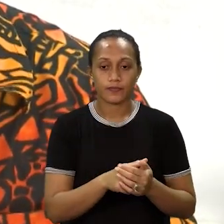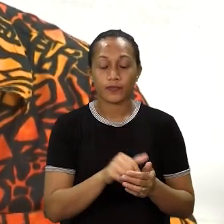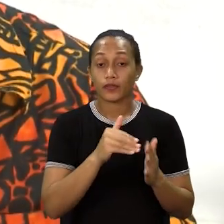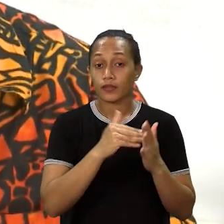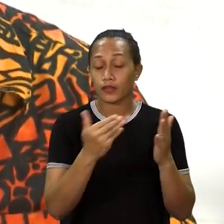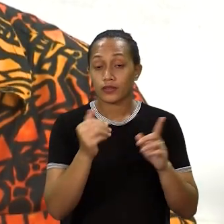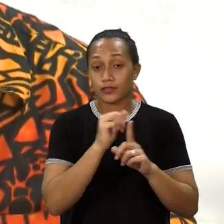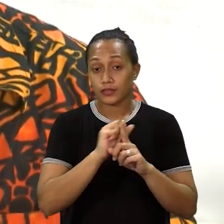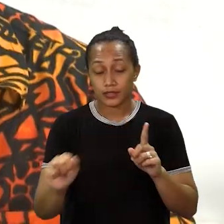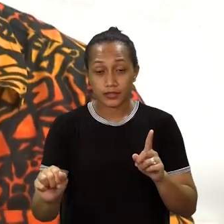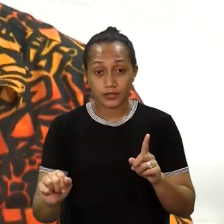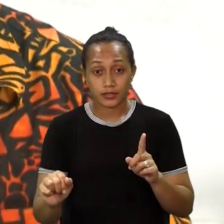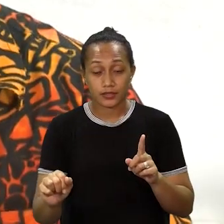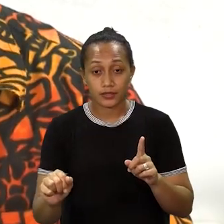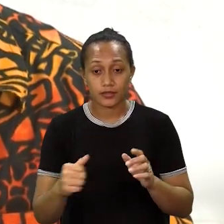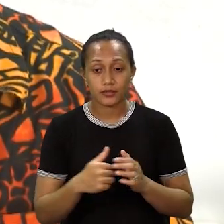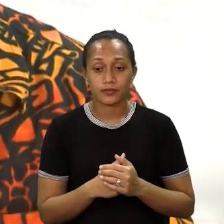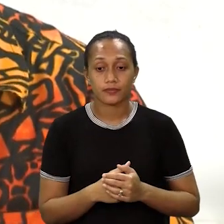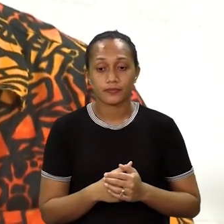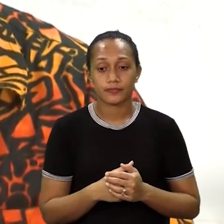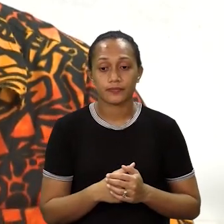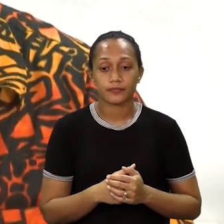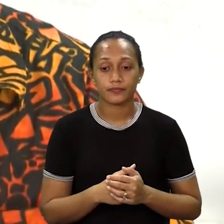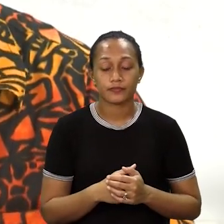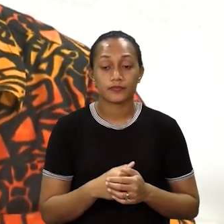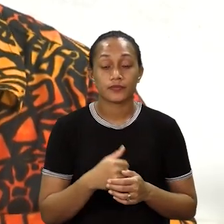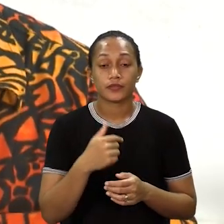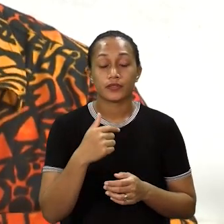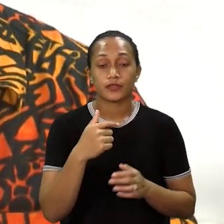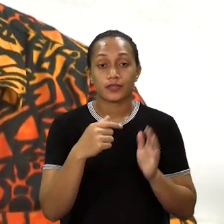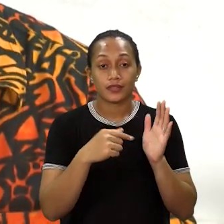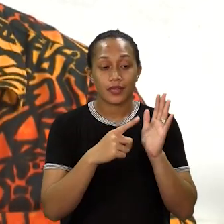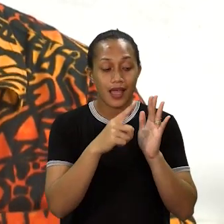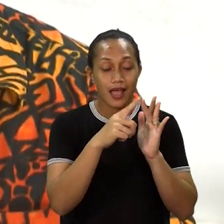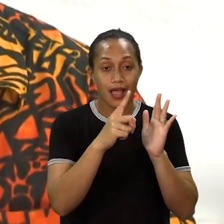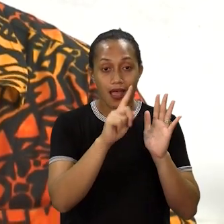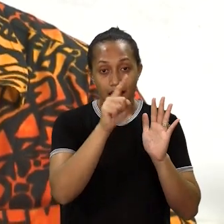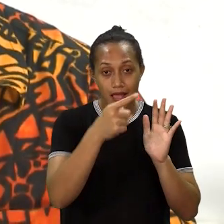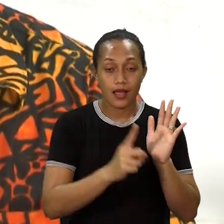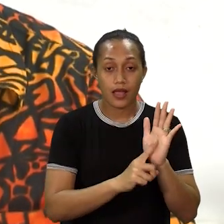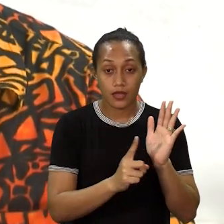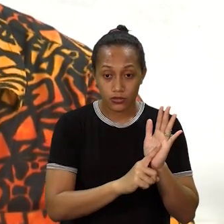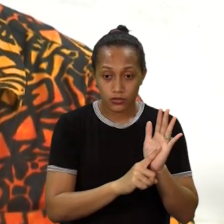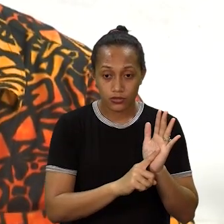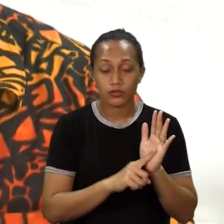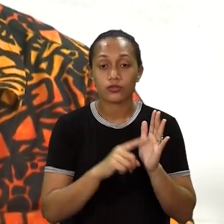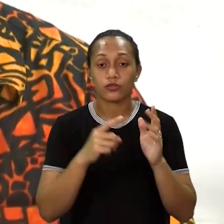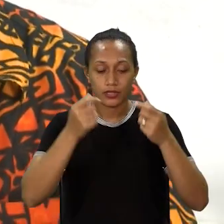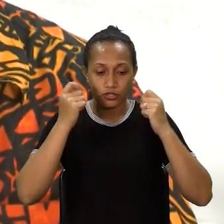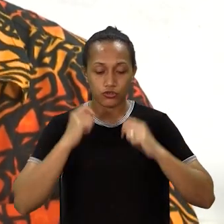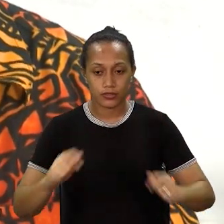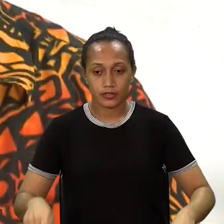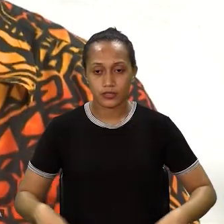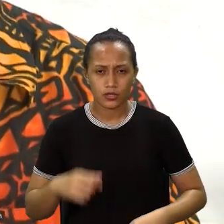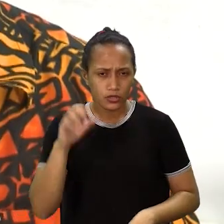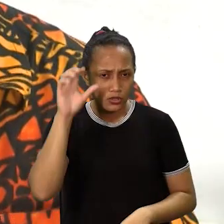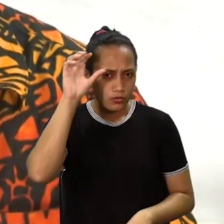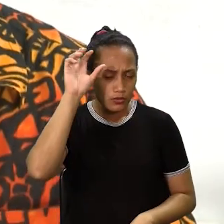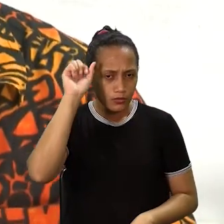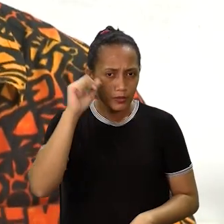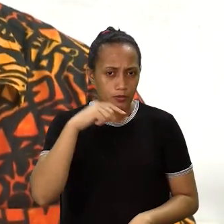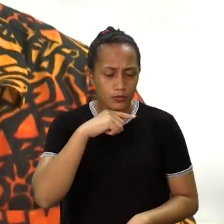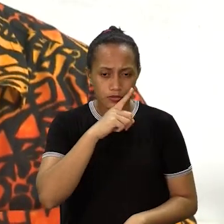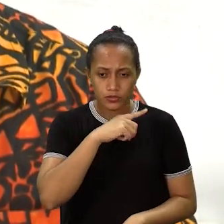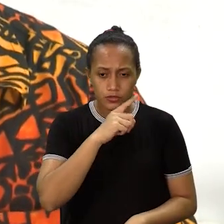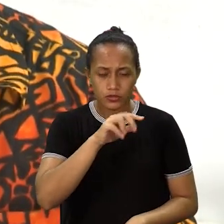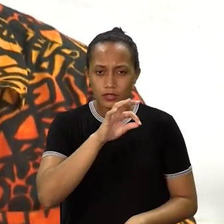apostrophe. Now the sentence will look like this. I'll get dressed. I'll